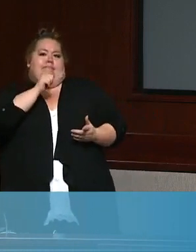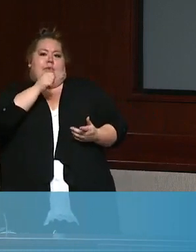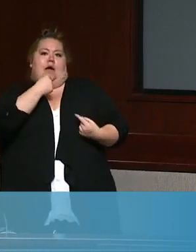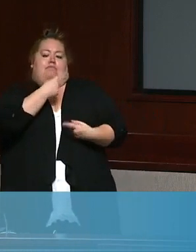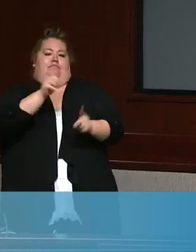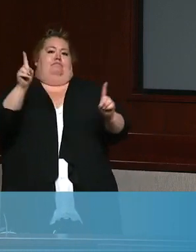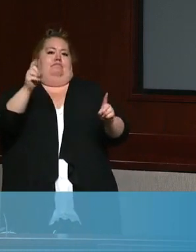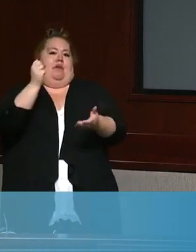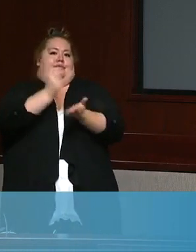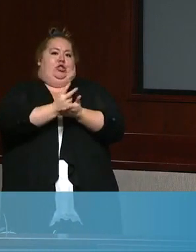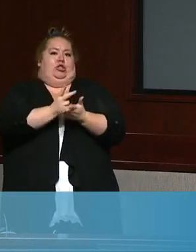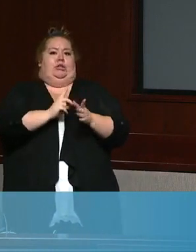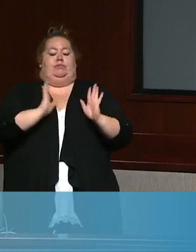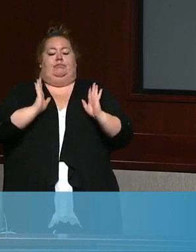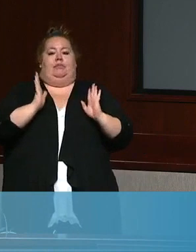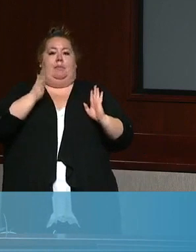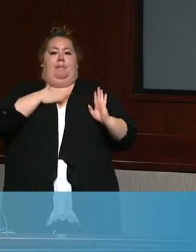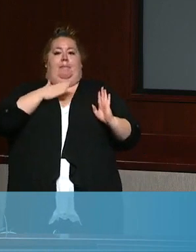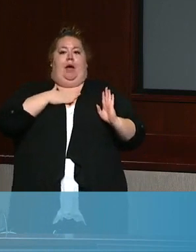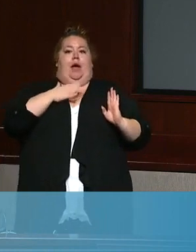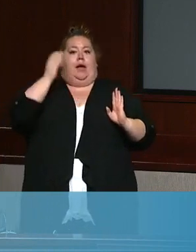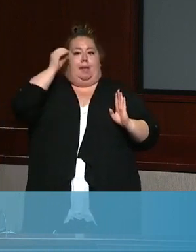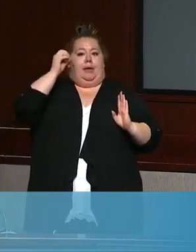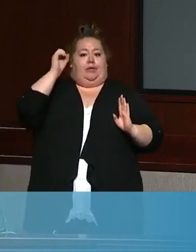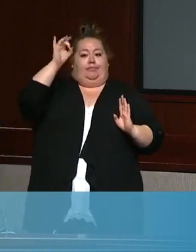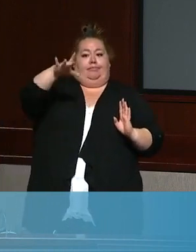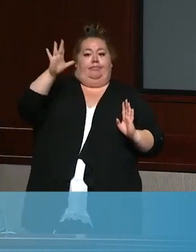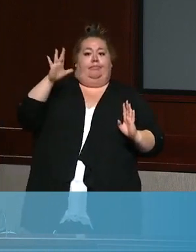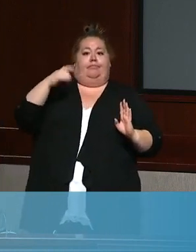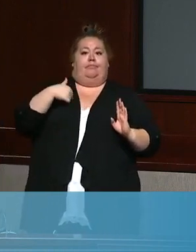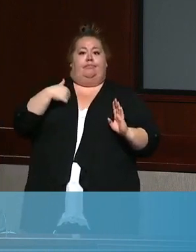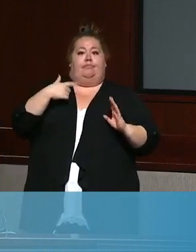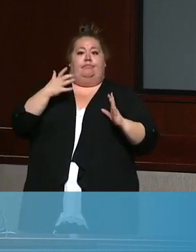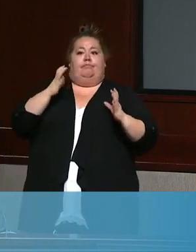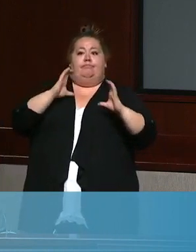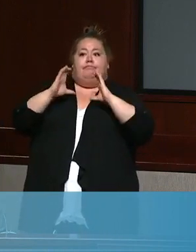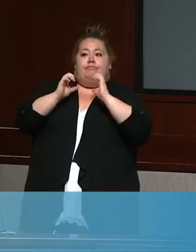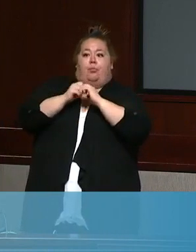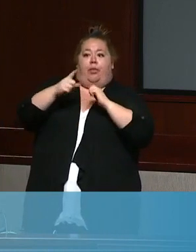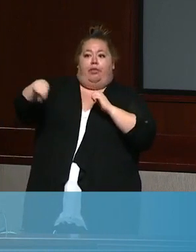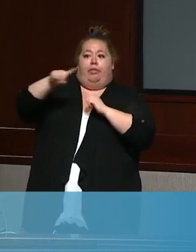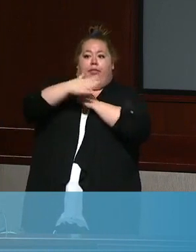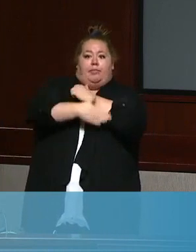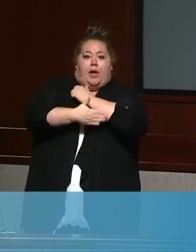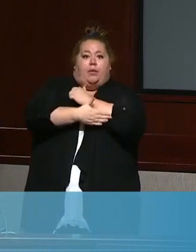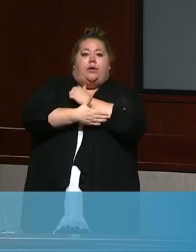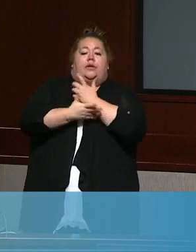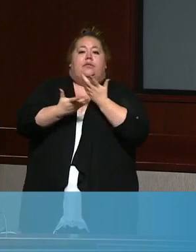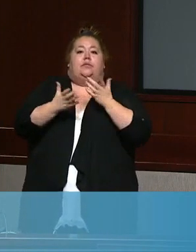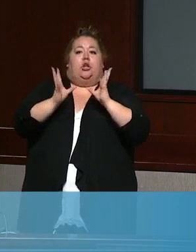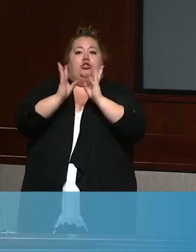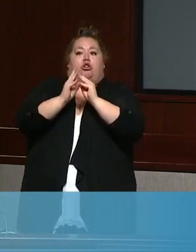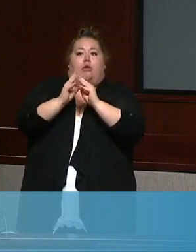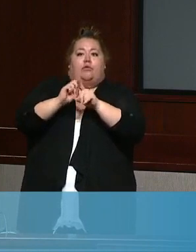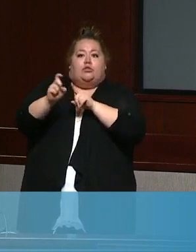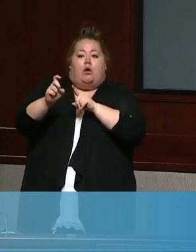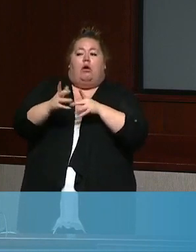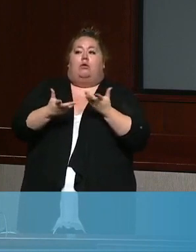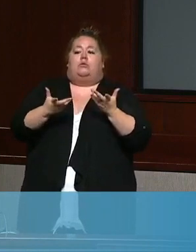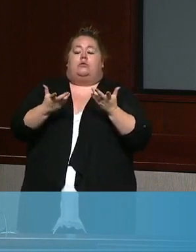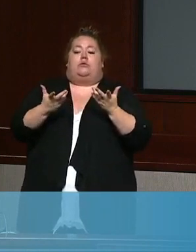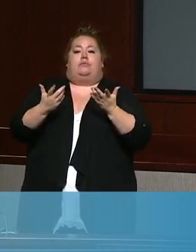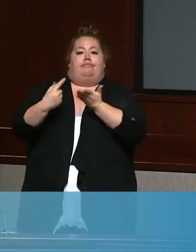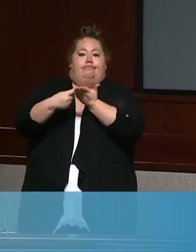That's my take on it in conversations, in conference calls, and in